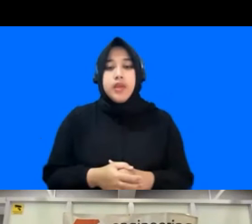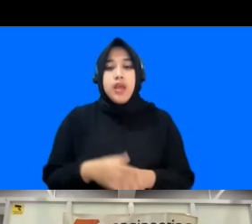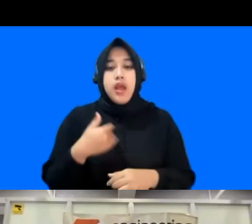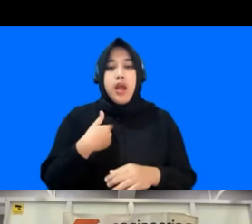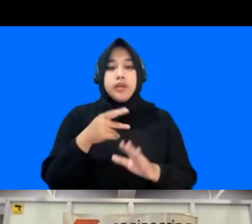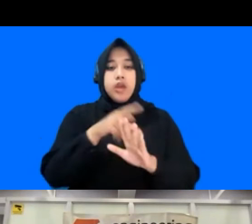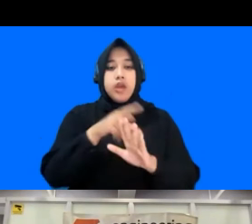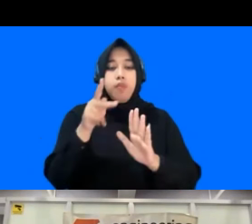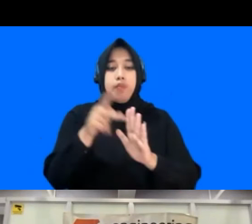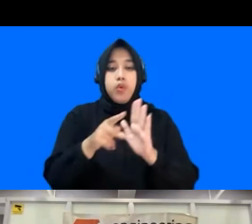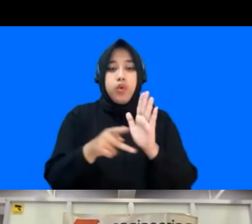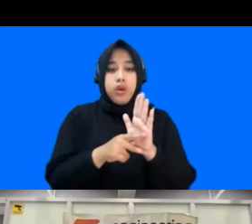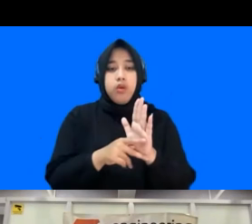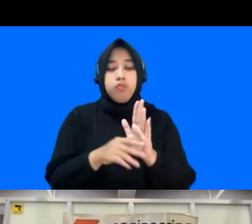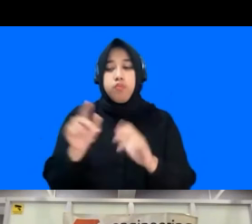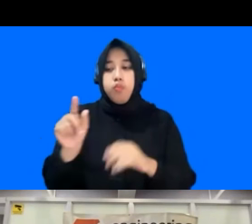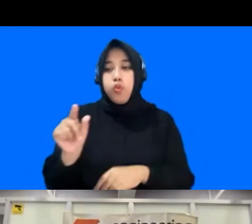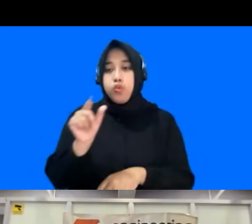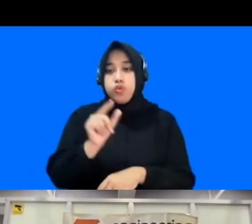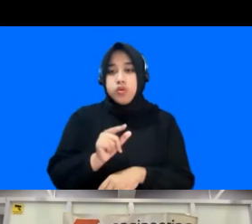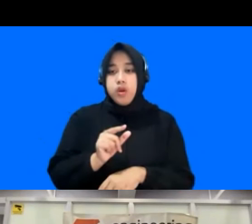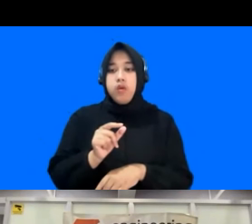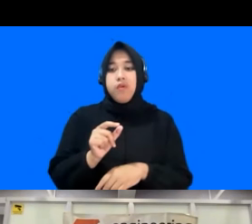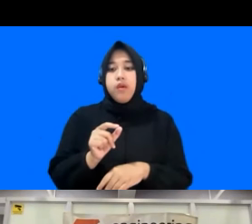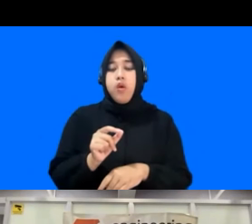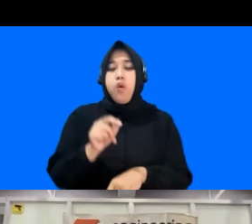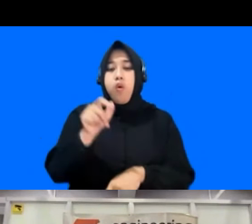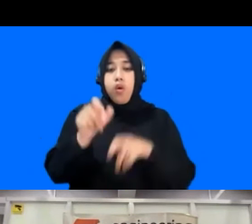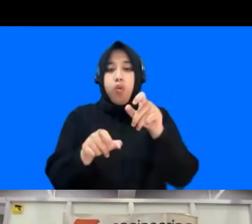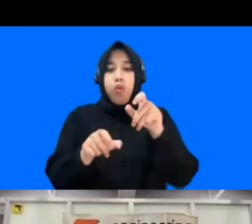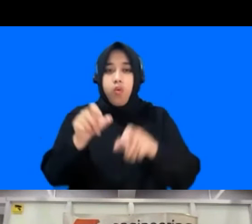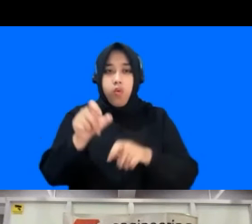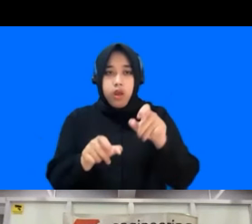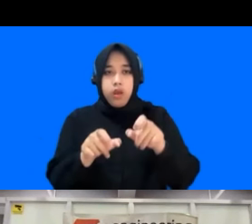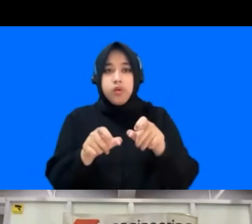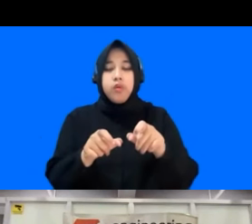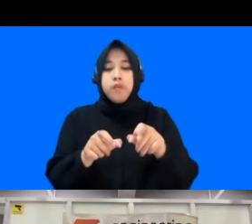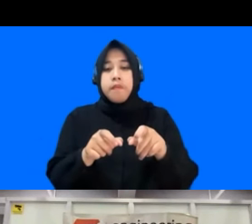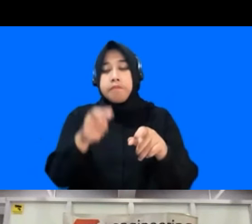our volunteers, our communities to come down, learn about